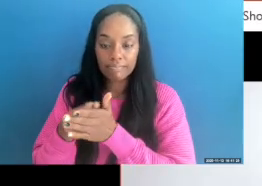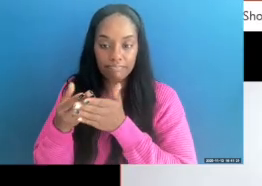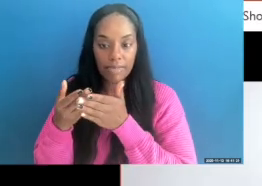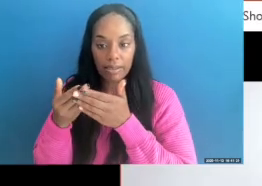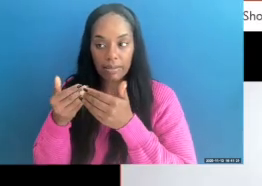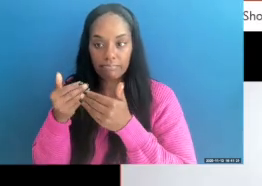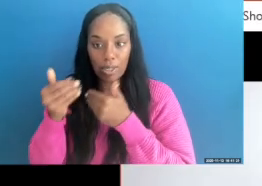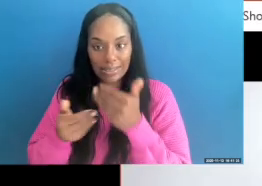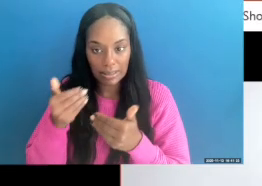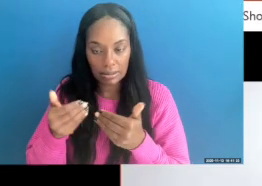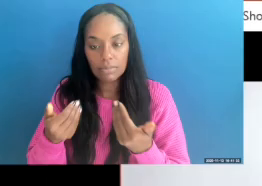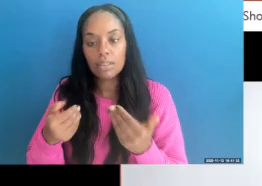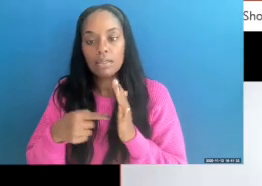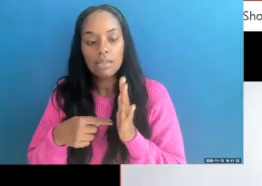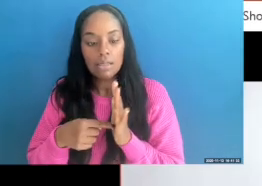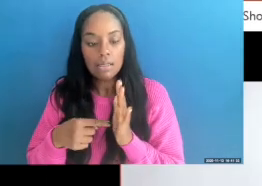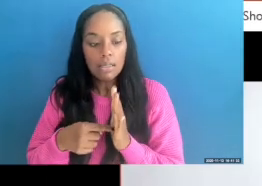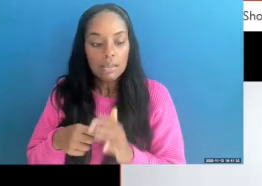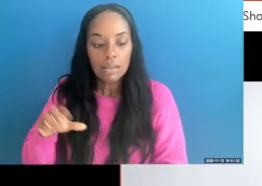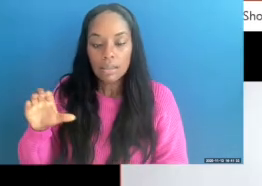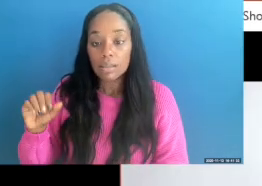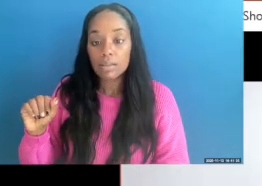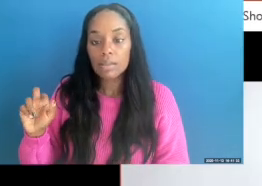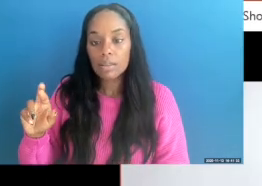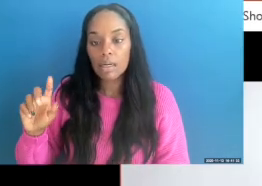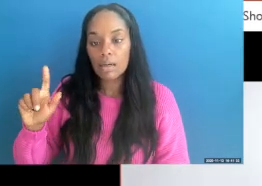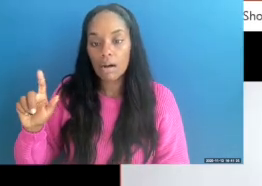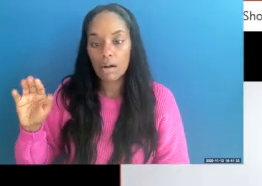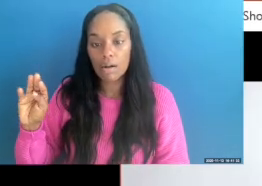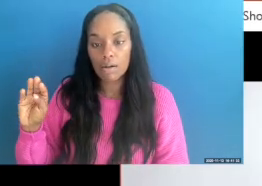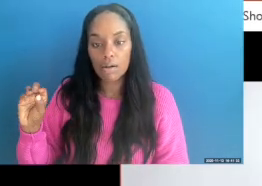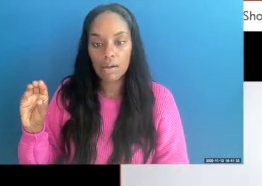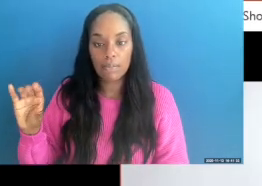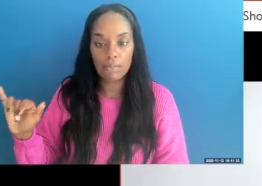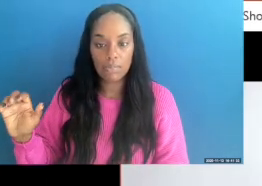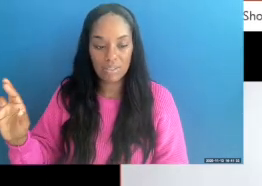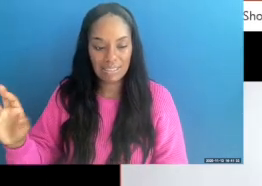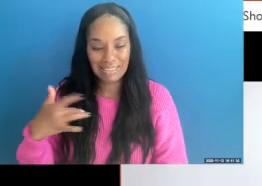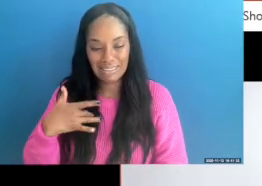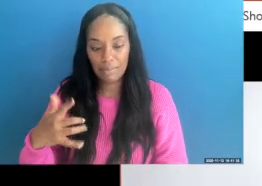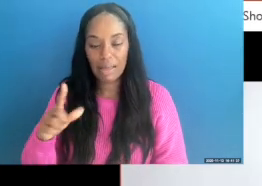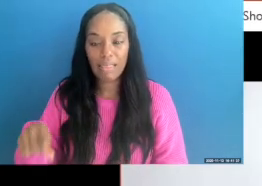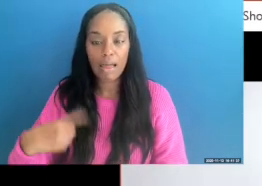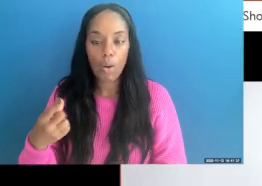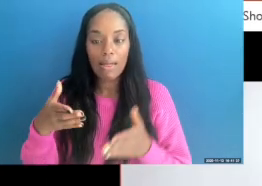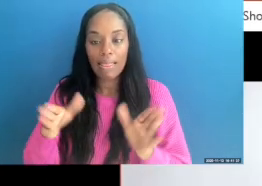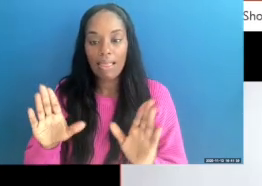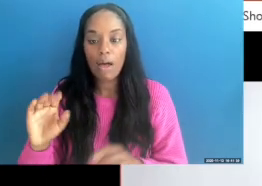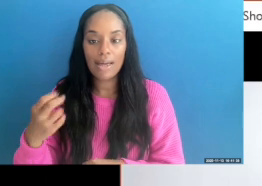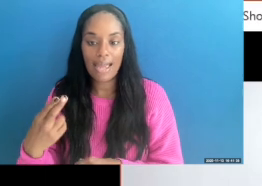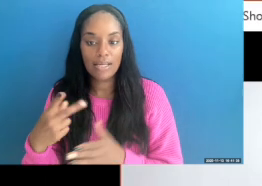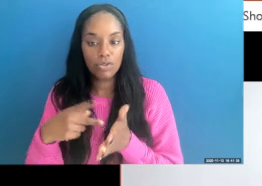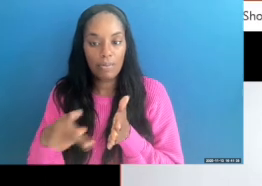capitalization financing methods. So for example, for Carl Moyer, they typically